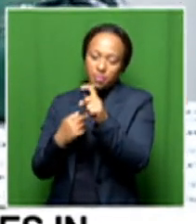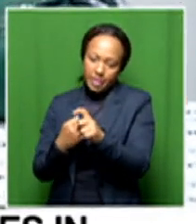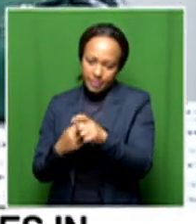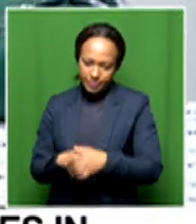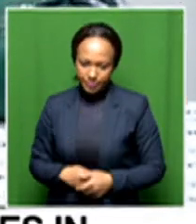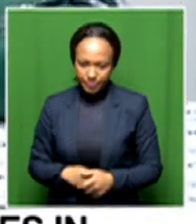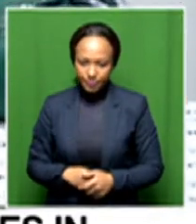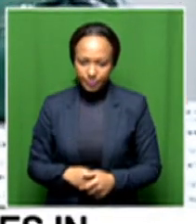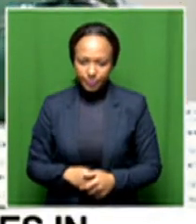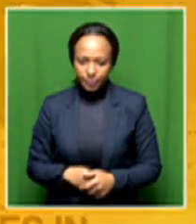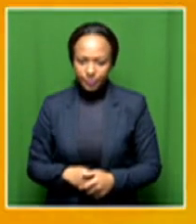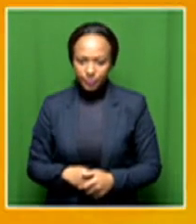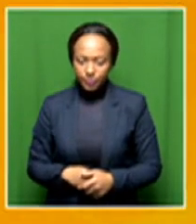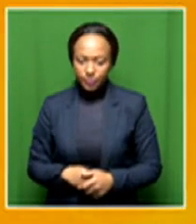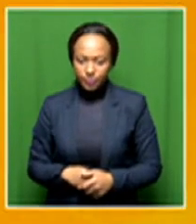Bisho.